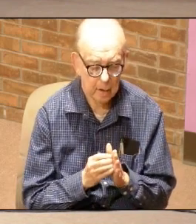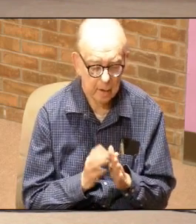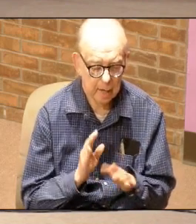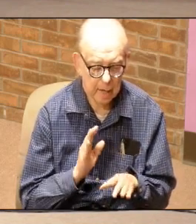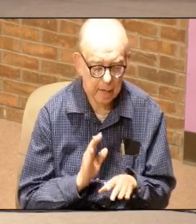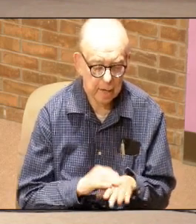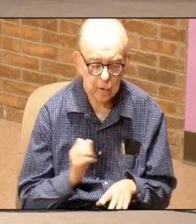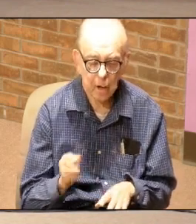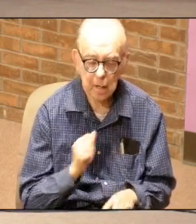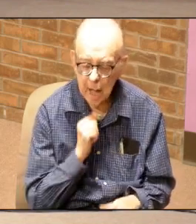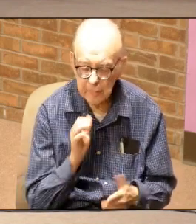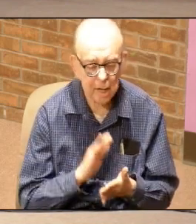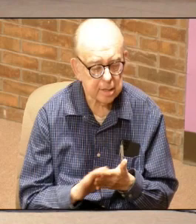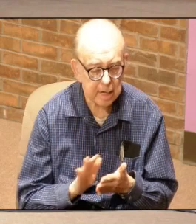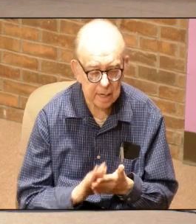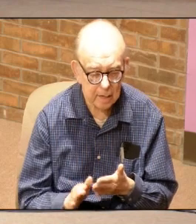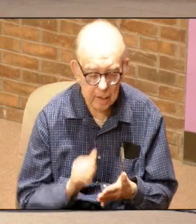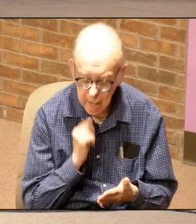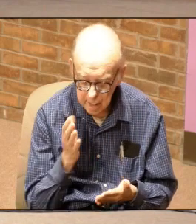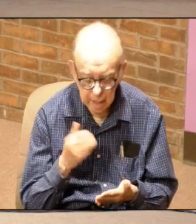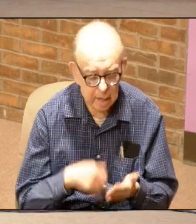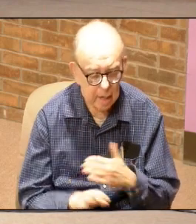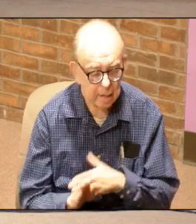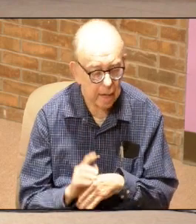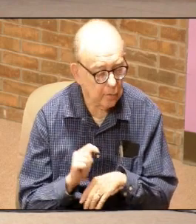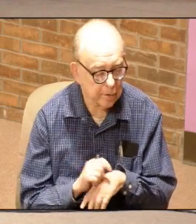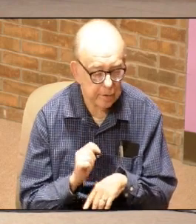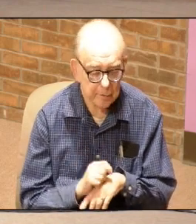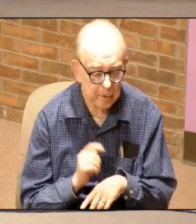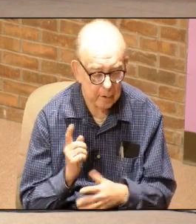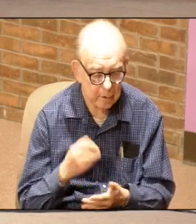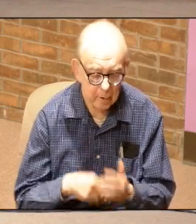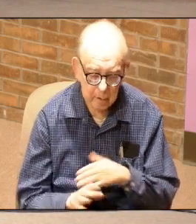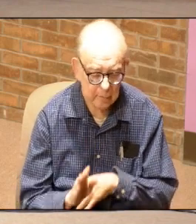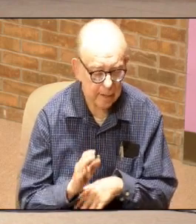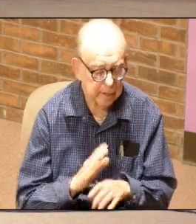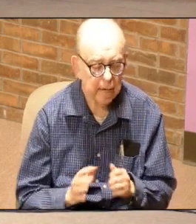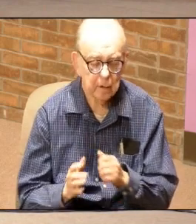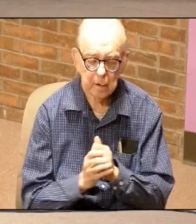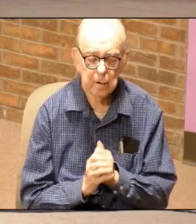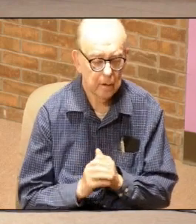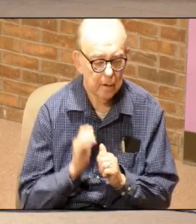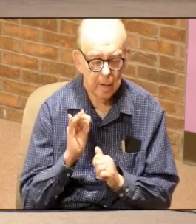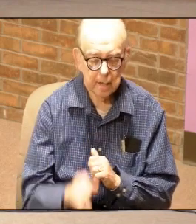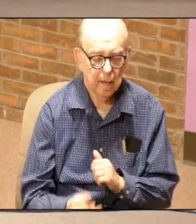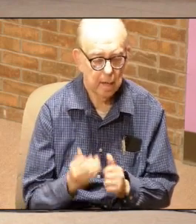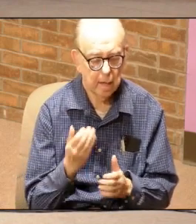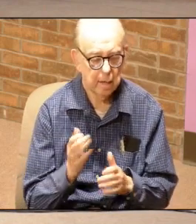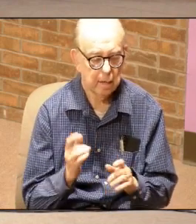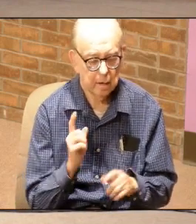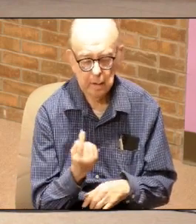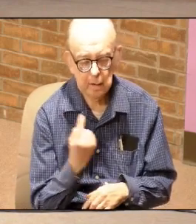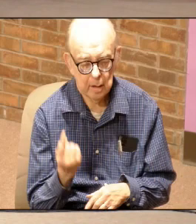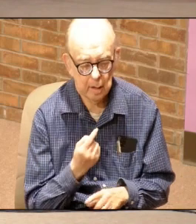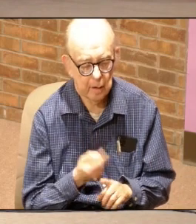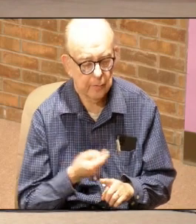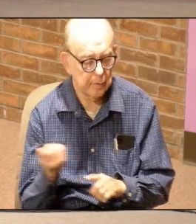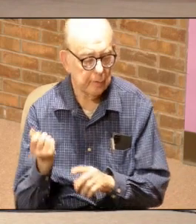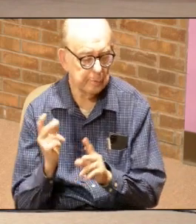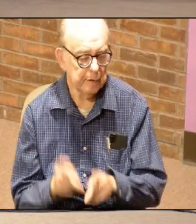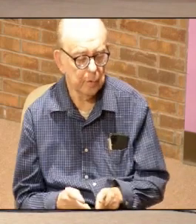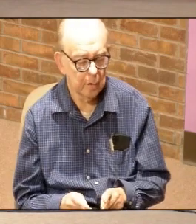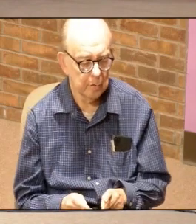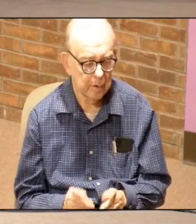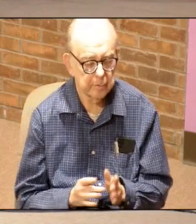out unclean. They were not allowed to go into the temple. They weren't allowed to worship. They had to stay isolated away from everybody